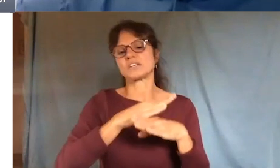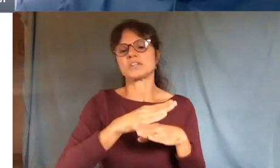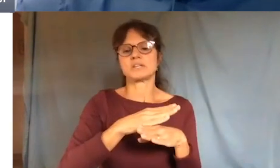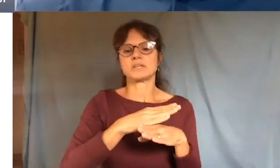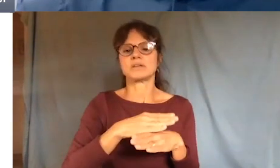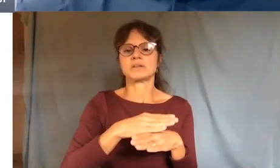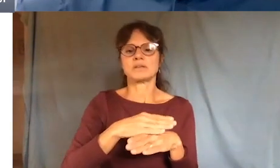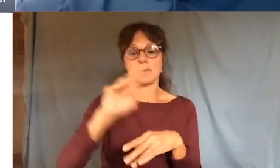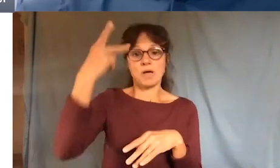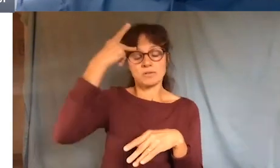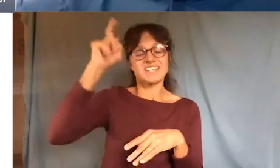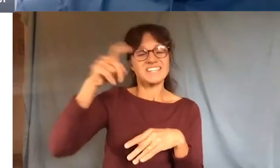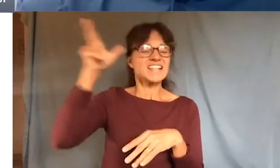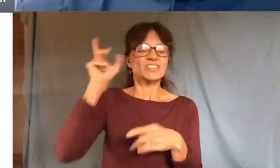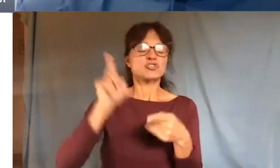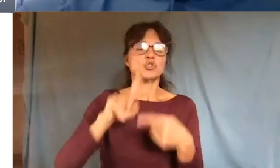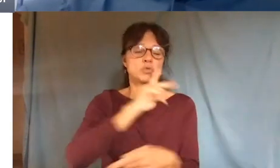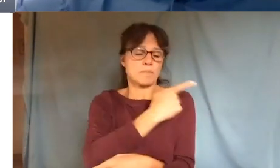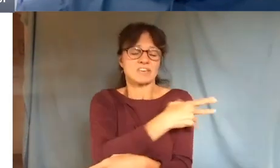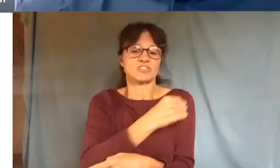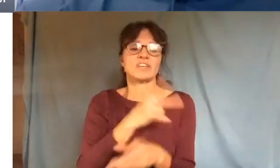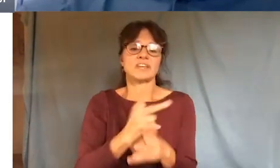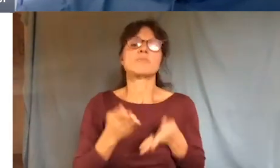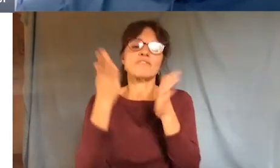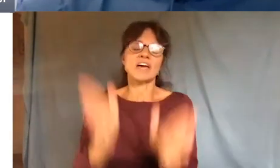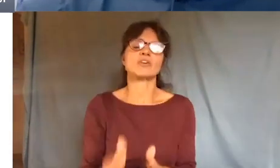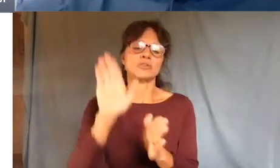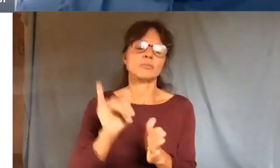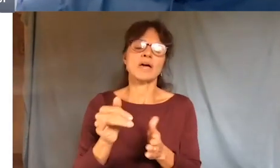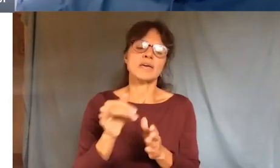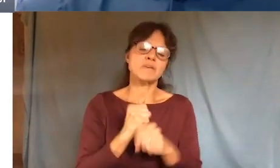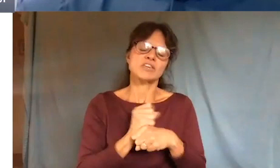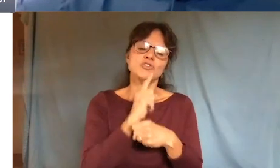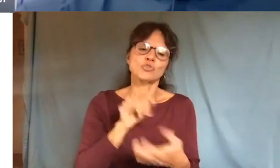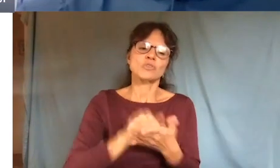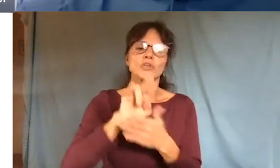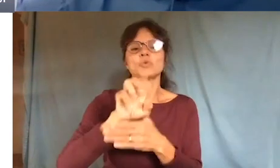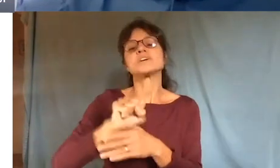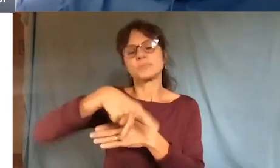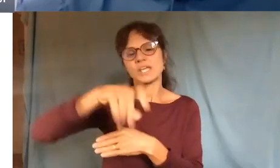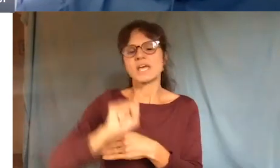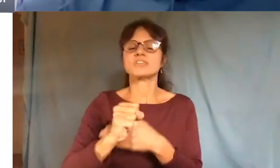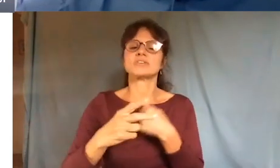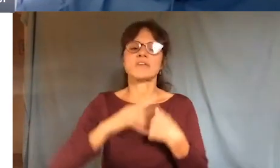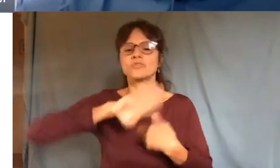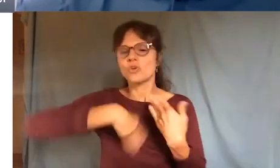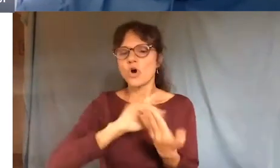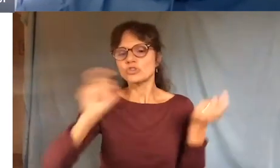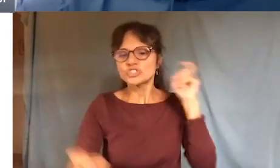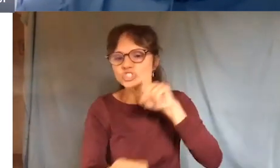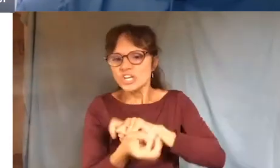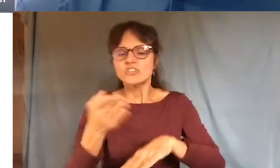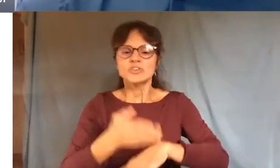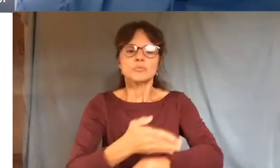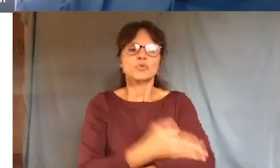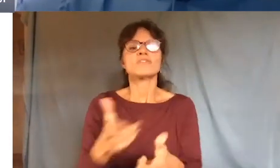administration must listen to patients and care providers about the importance of ensuring the Postal Service preserves all changes made and improves the